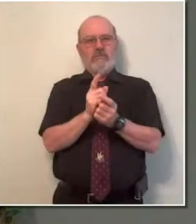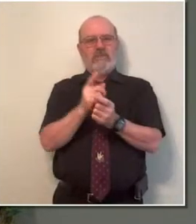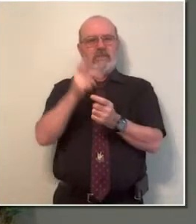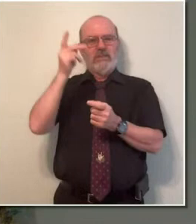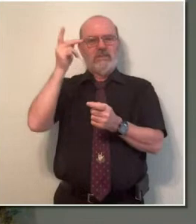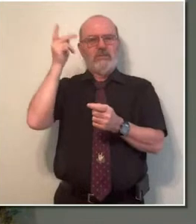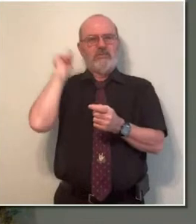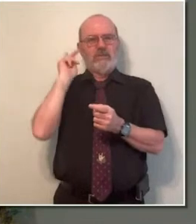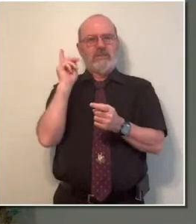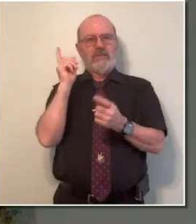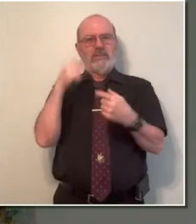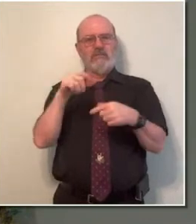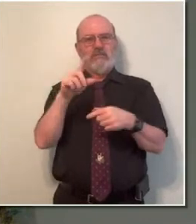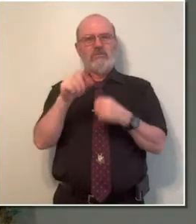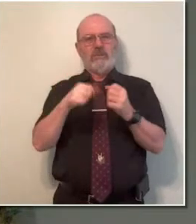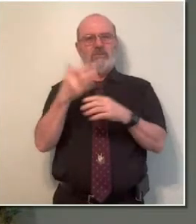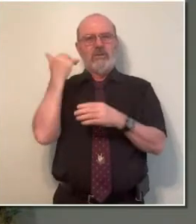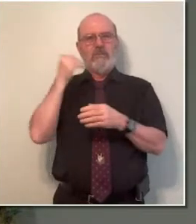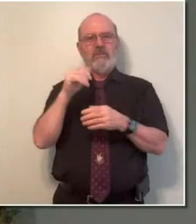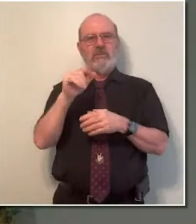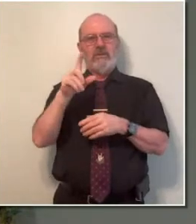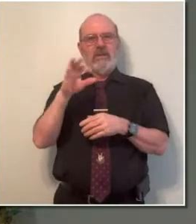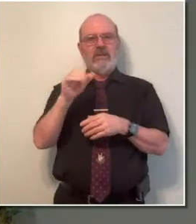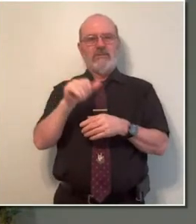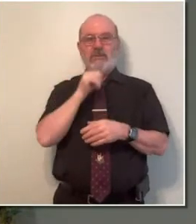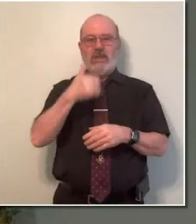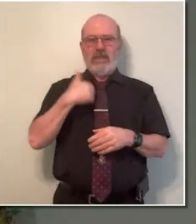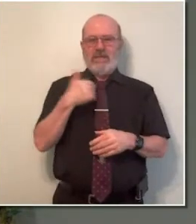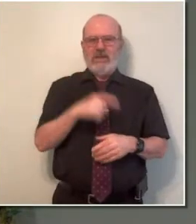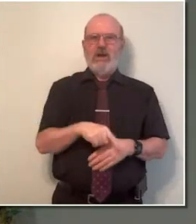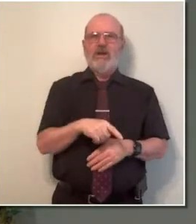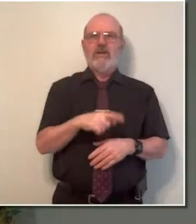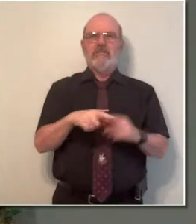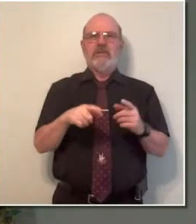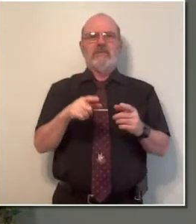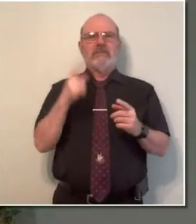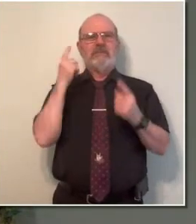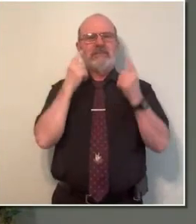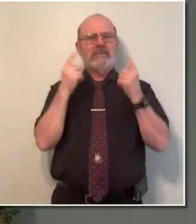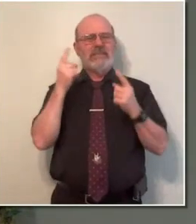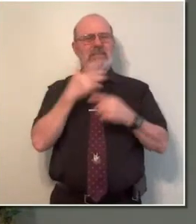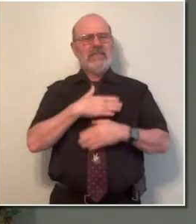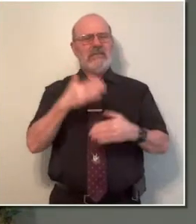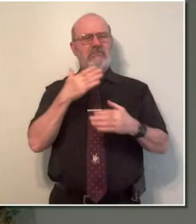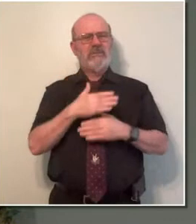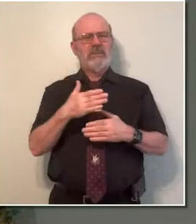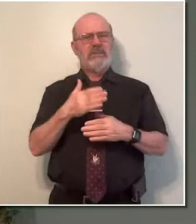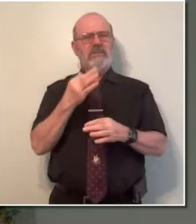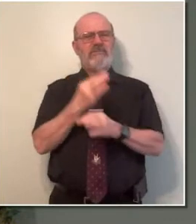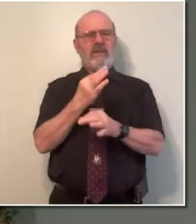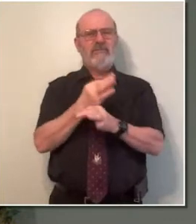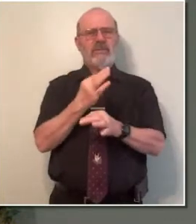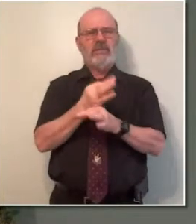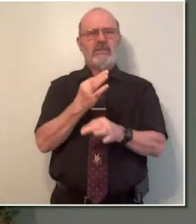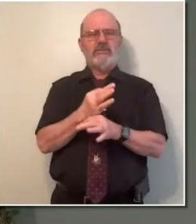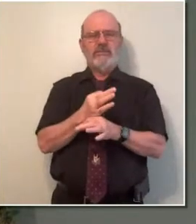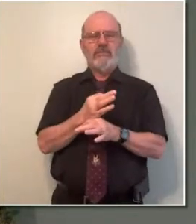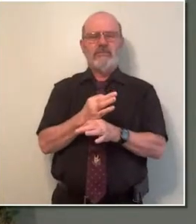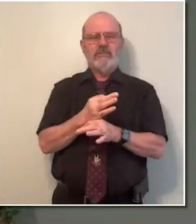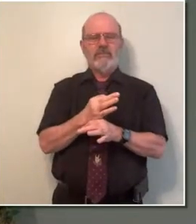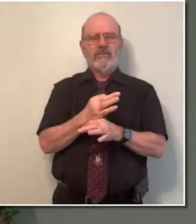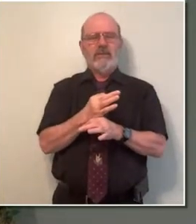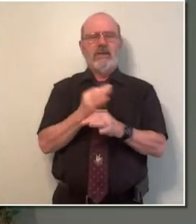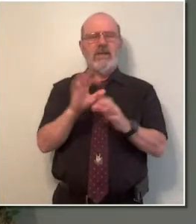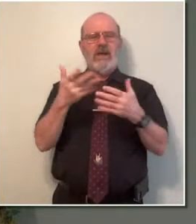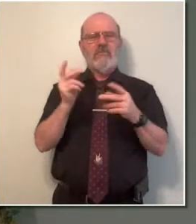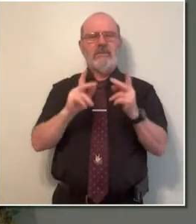ago, I remember Lydia. She wasn't that young, of course, but just makes you think and appreciate faithfulness. Amen. And just how people